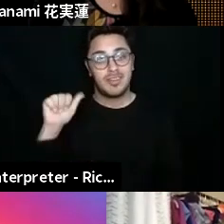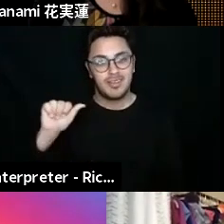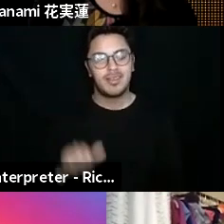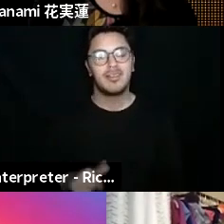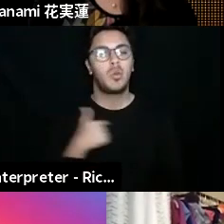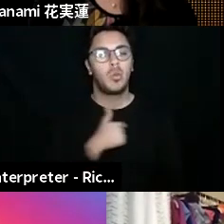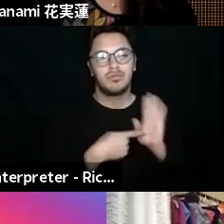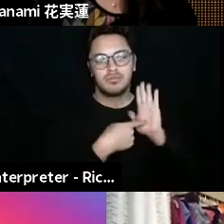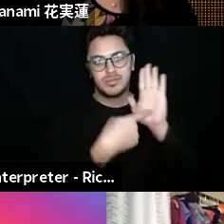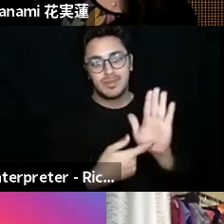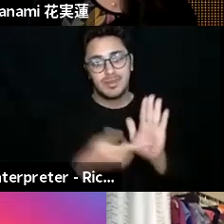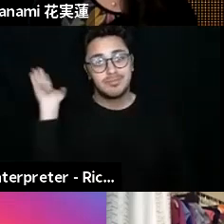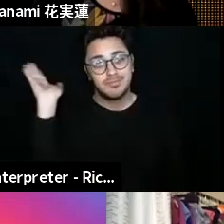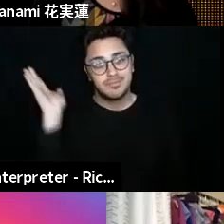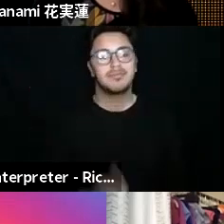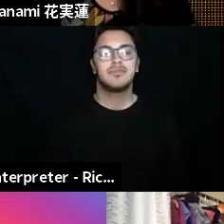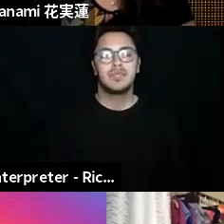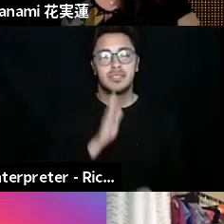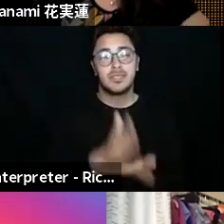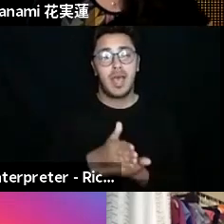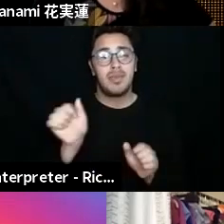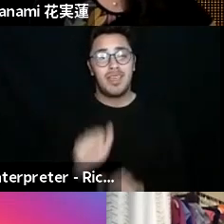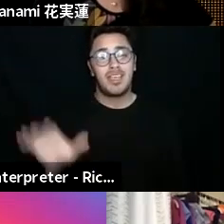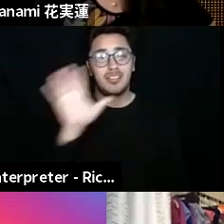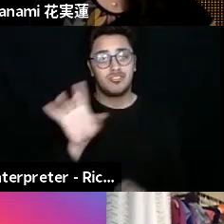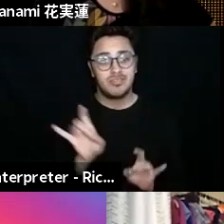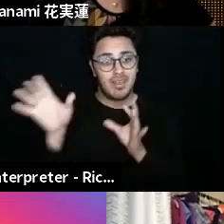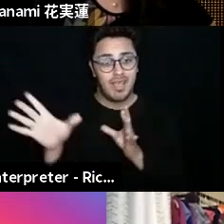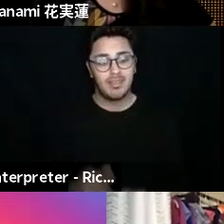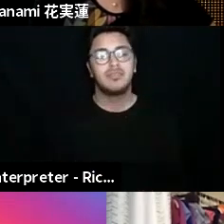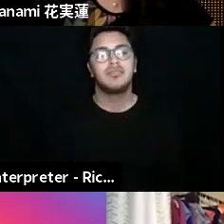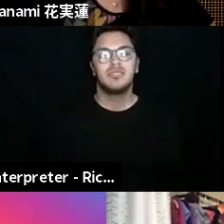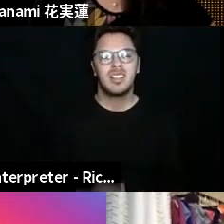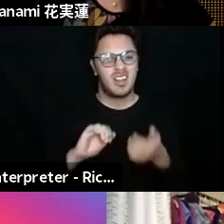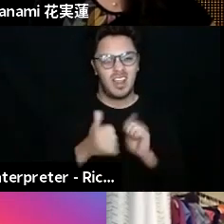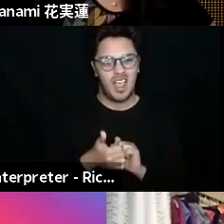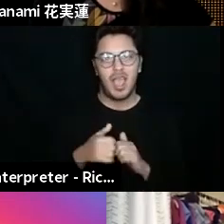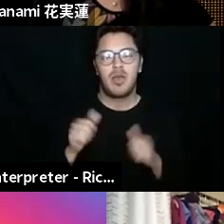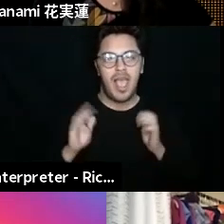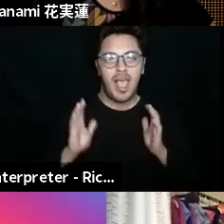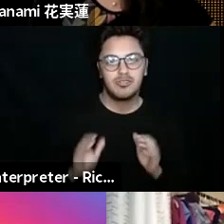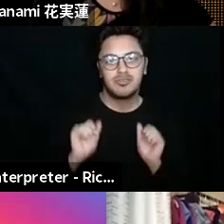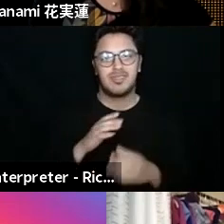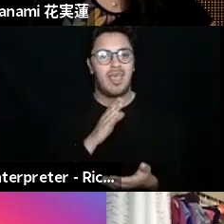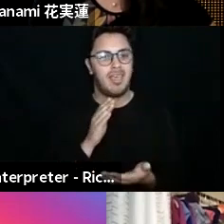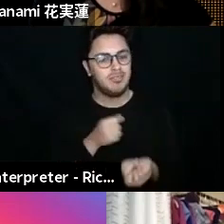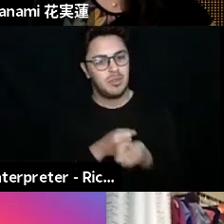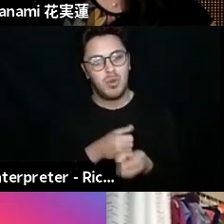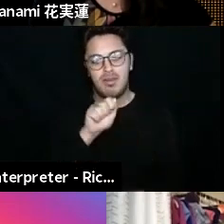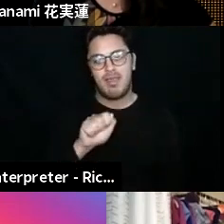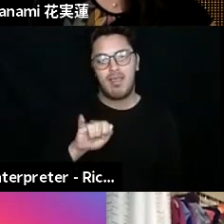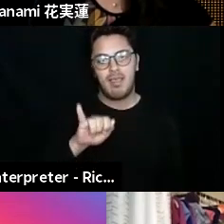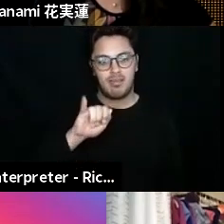present Stop Asian Hate, journalists and actors on how the media can support the AAPI community. We'll be